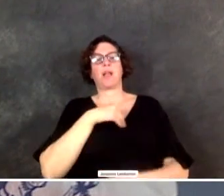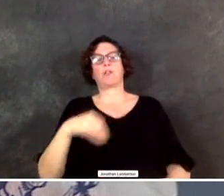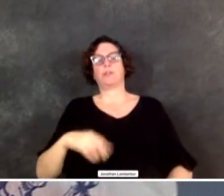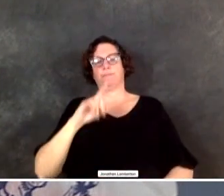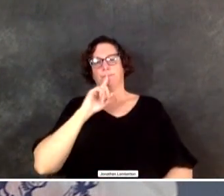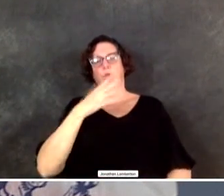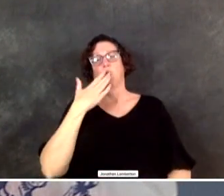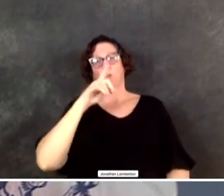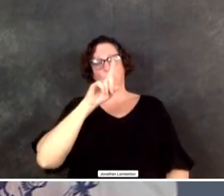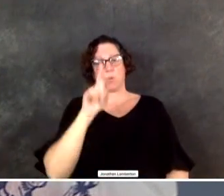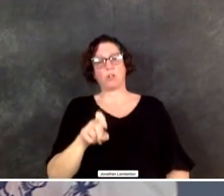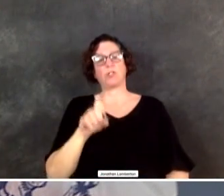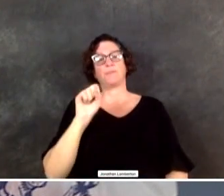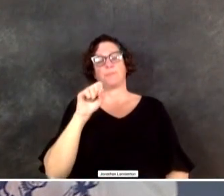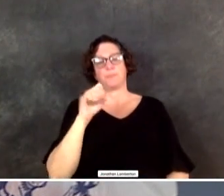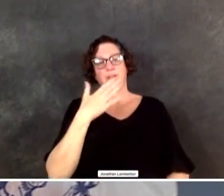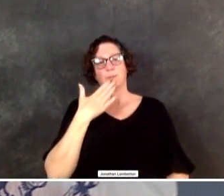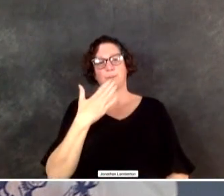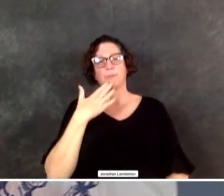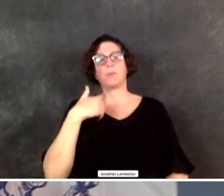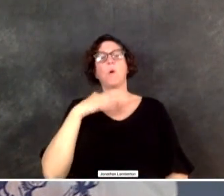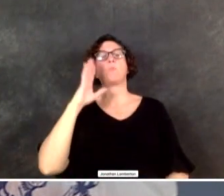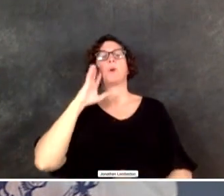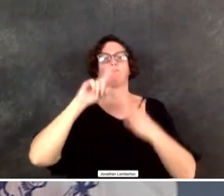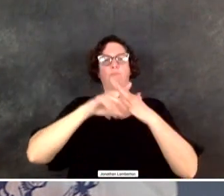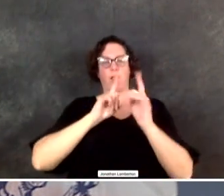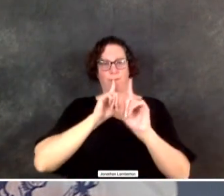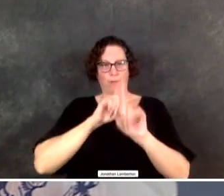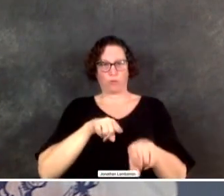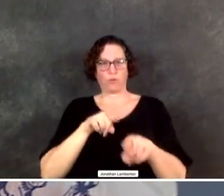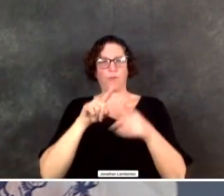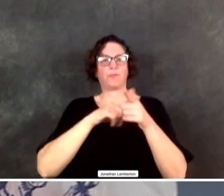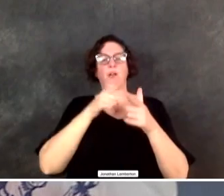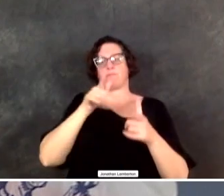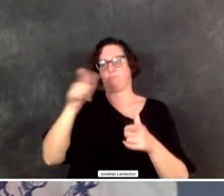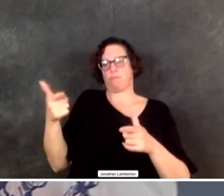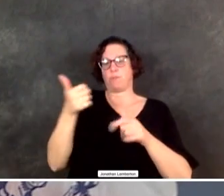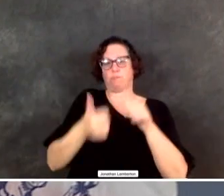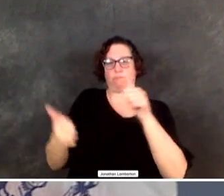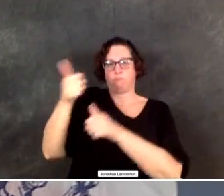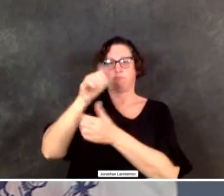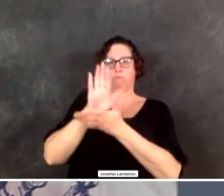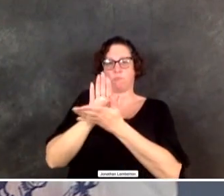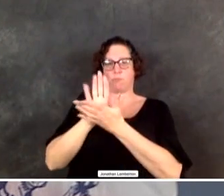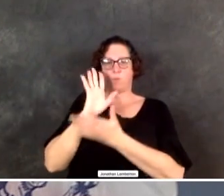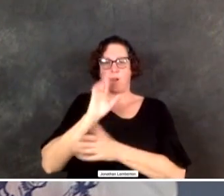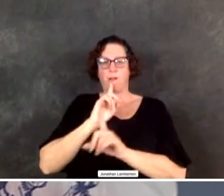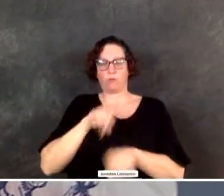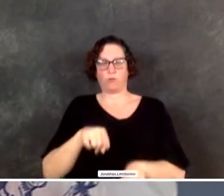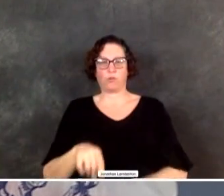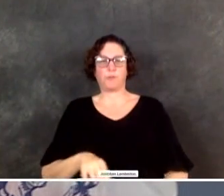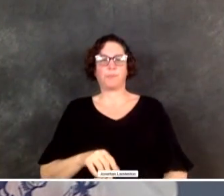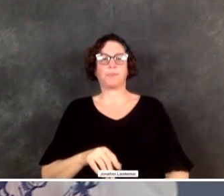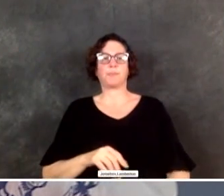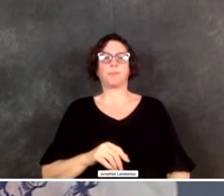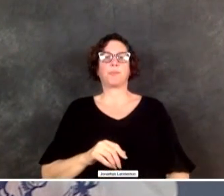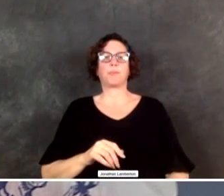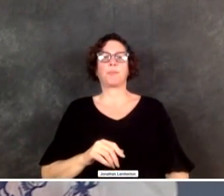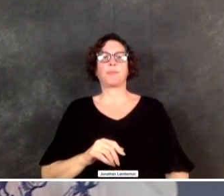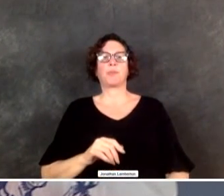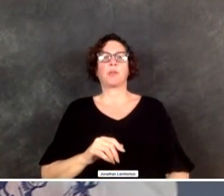and pass to the Chancellor on both parts of your question. On the question of the folks and the families, the kids in the